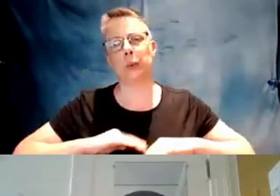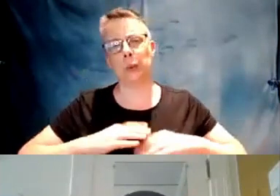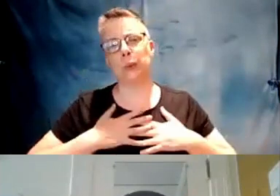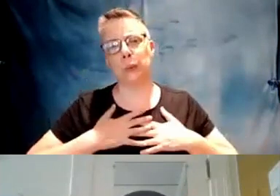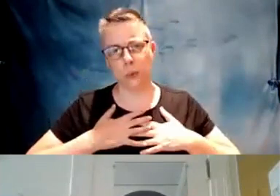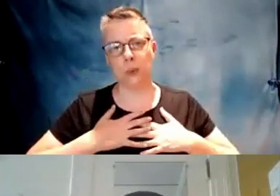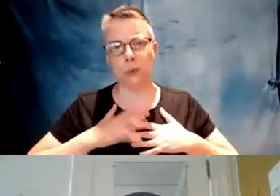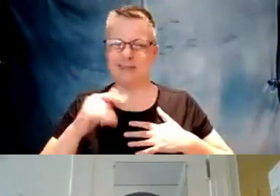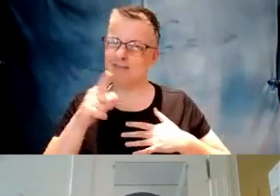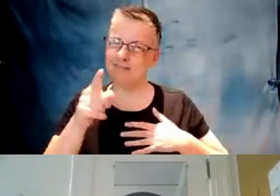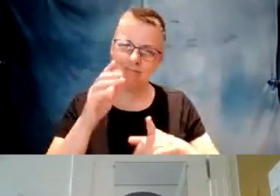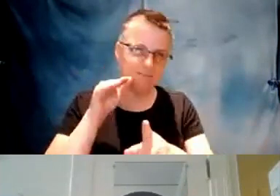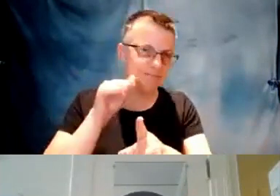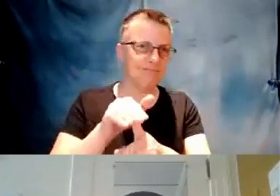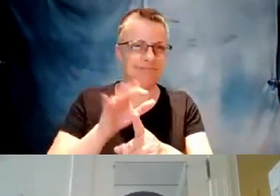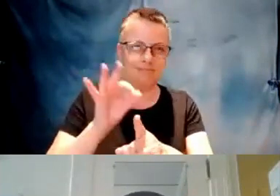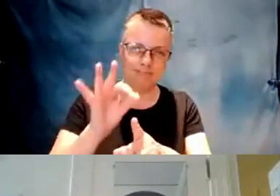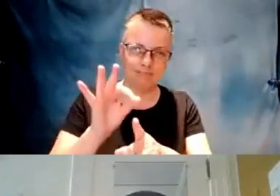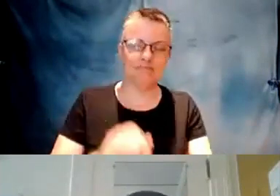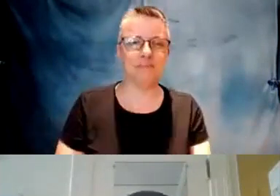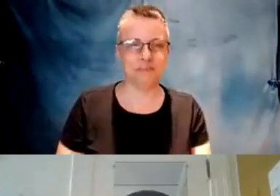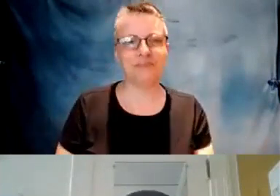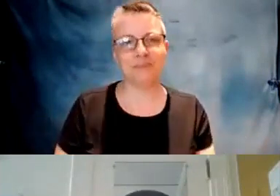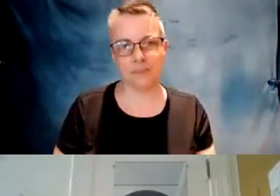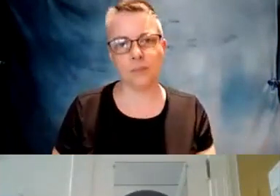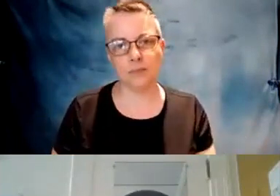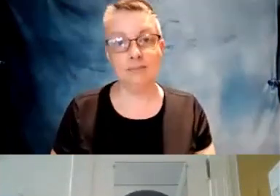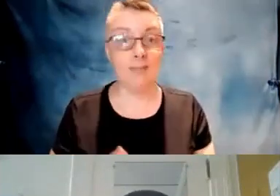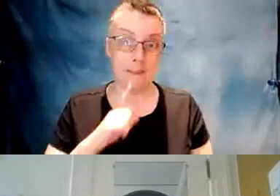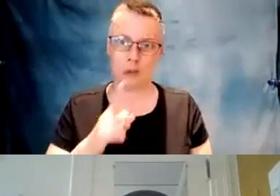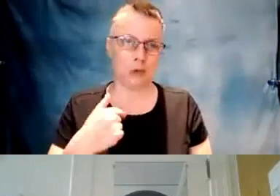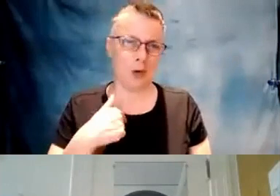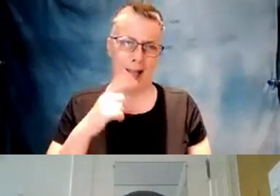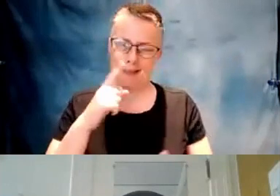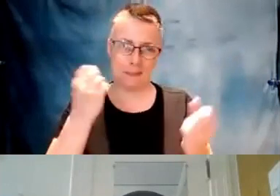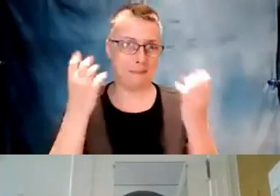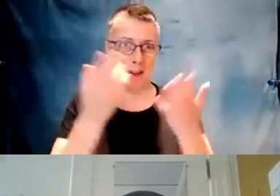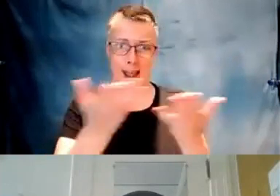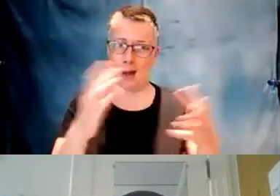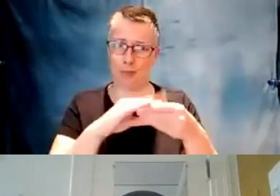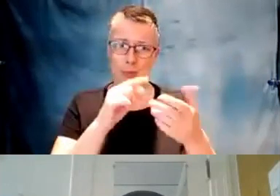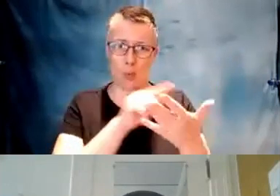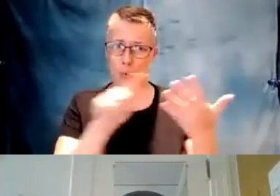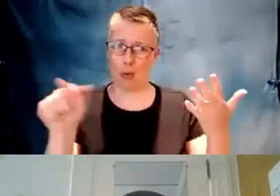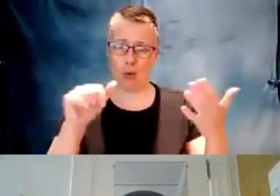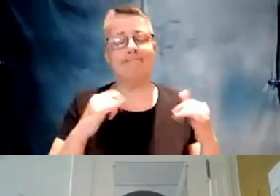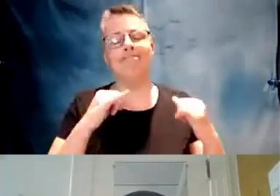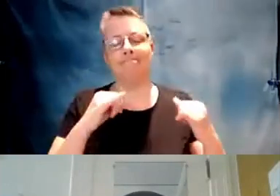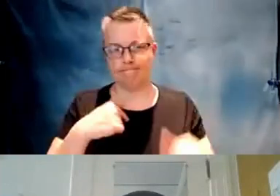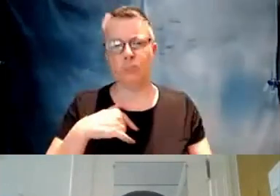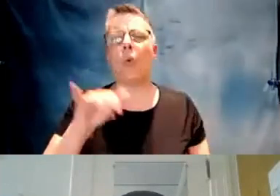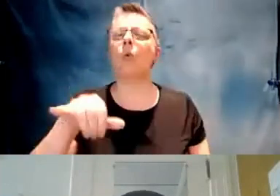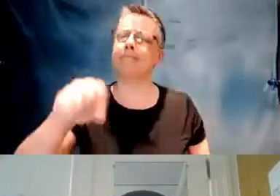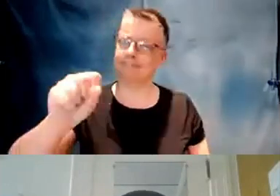So that was my experience, and and I'm sure I can relate to a lot of the experiences that folks here have had.